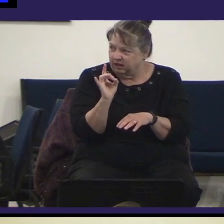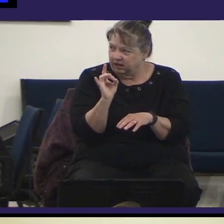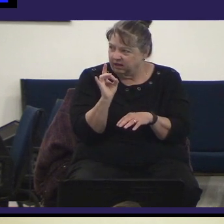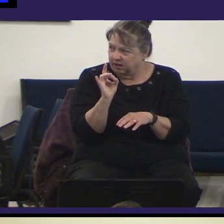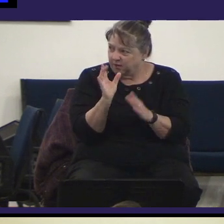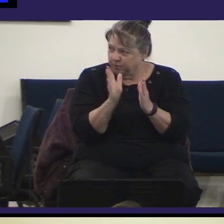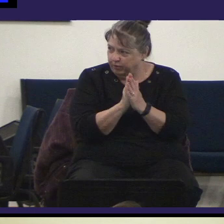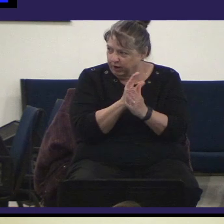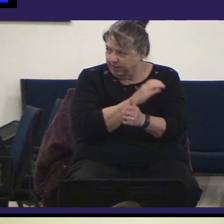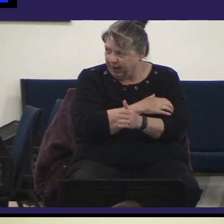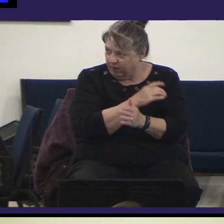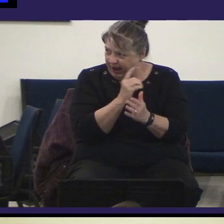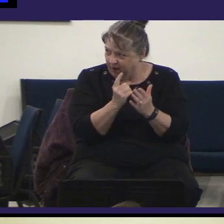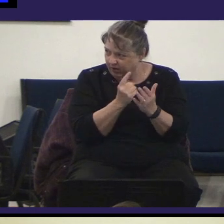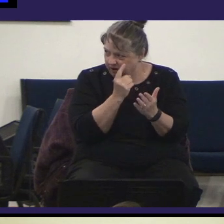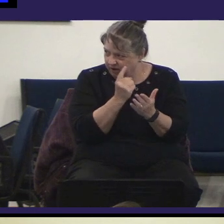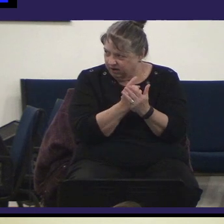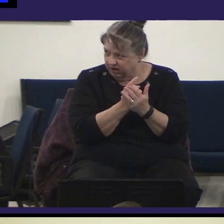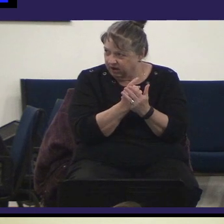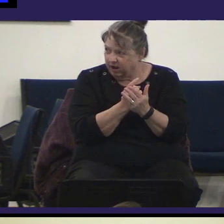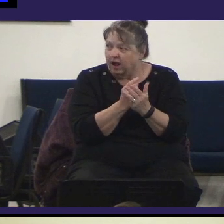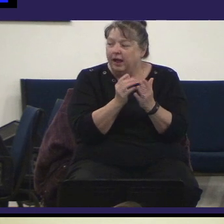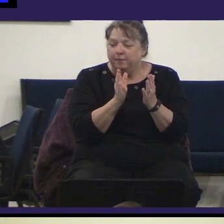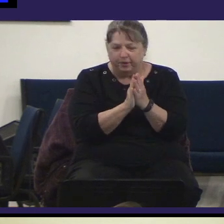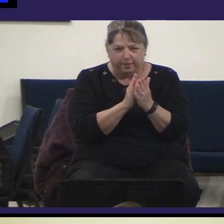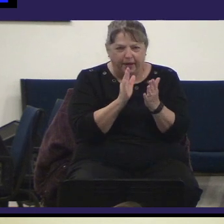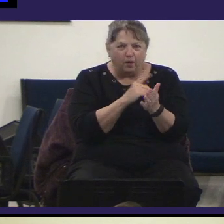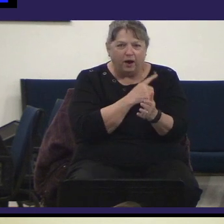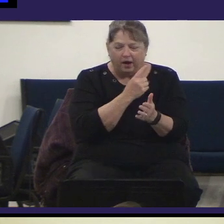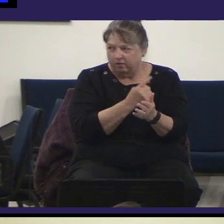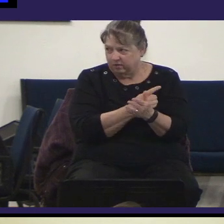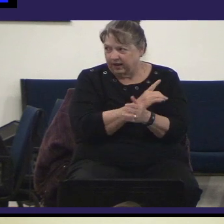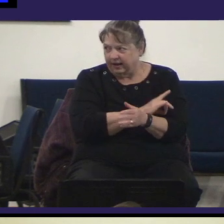8 o'clock. It's 8 o'clock. It says 10 in the bulletin.